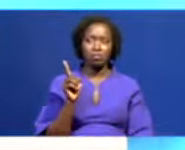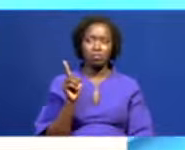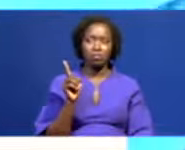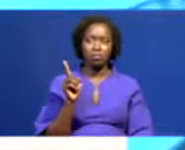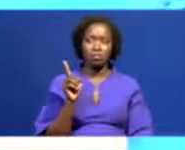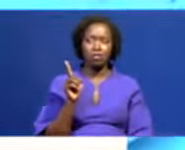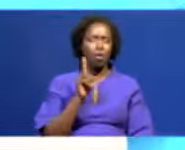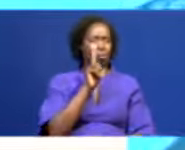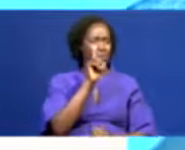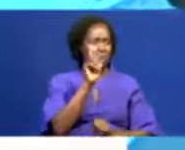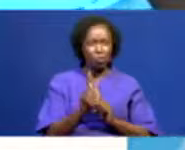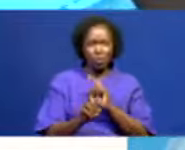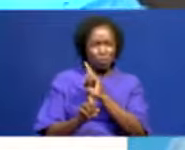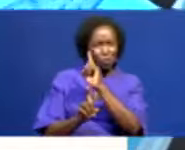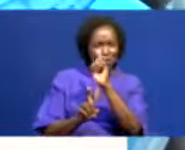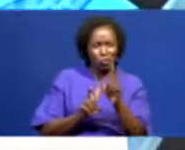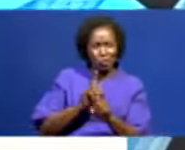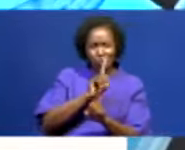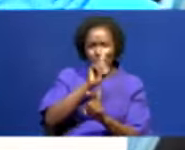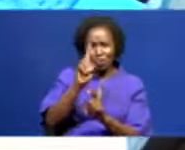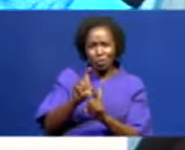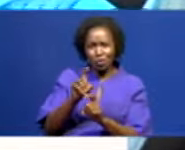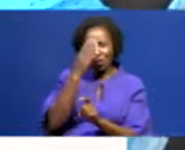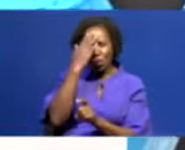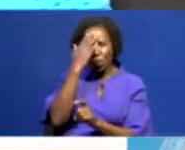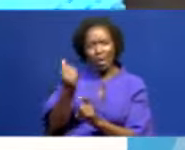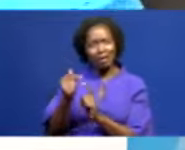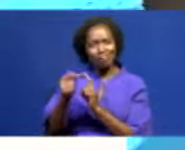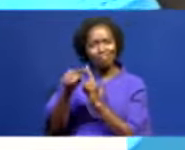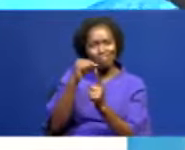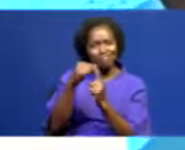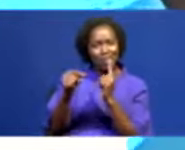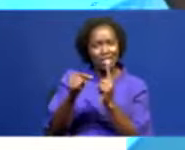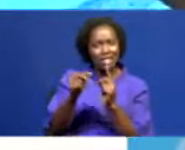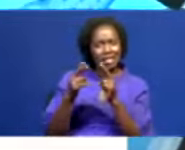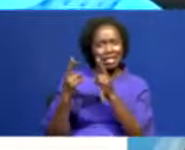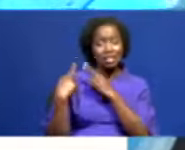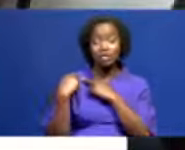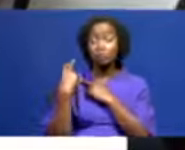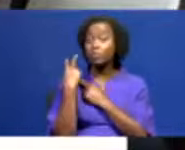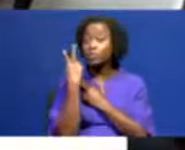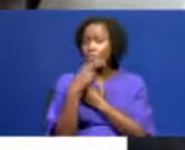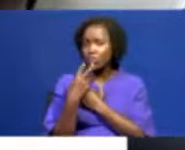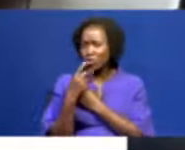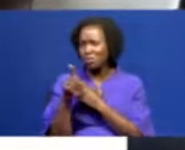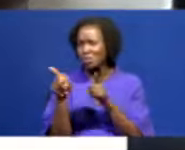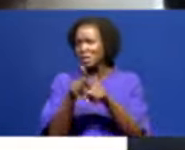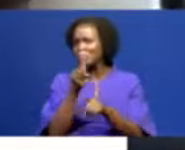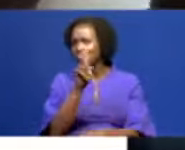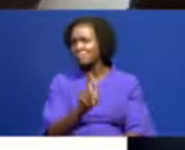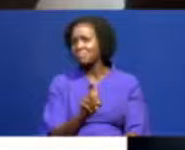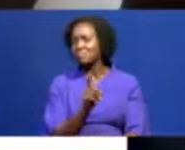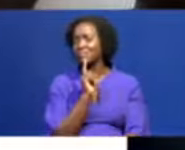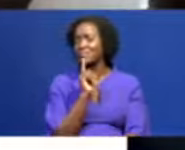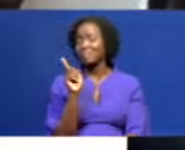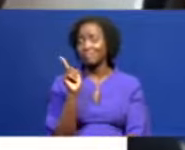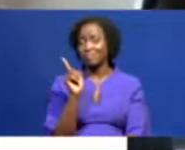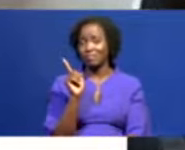amid queries on what could have led to his brutal killing and who was behind the heinous act.